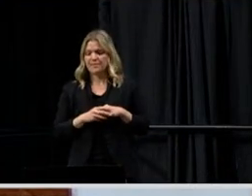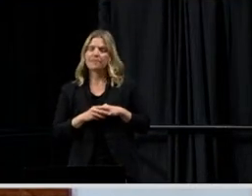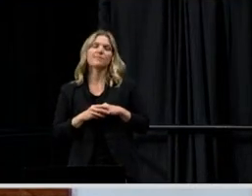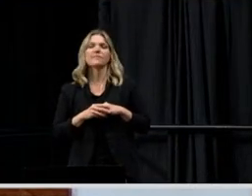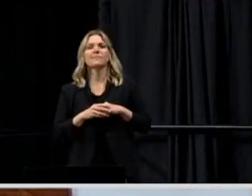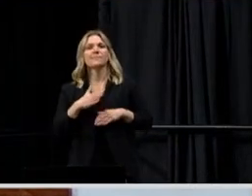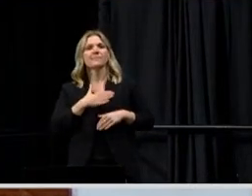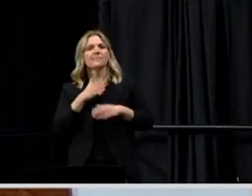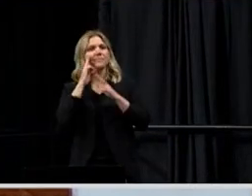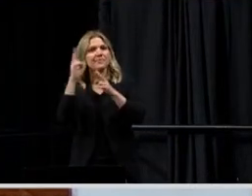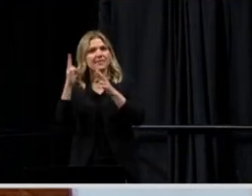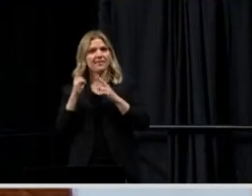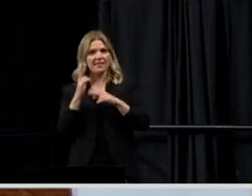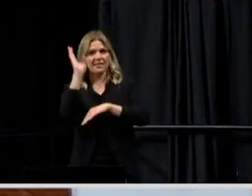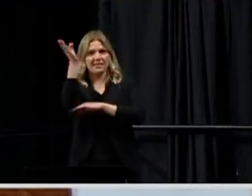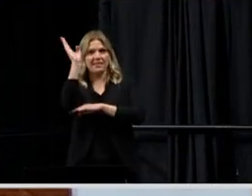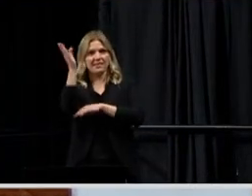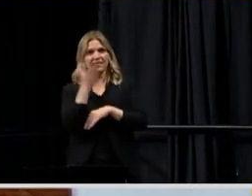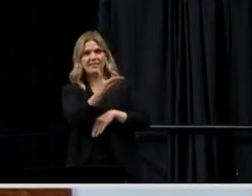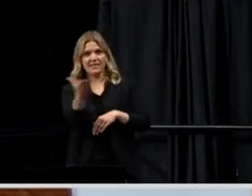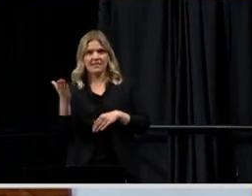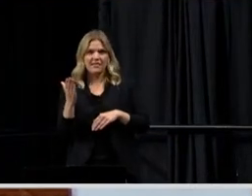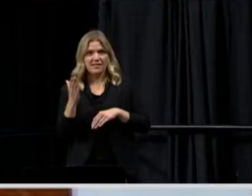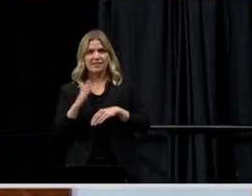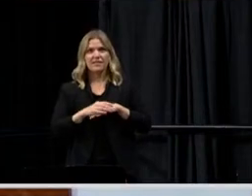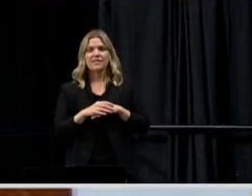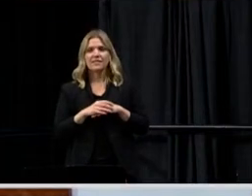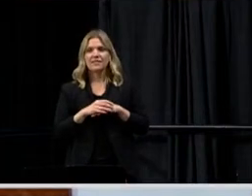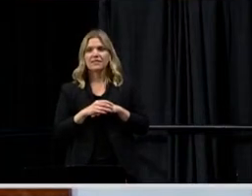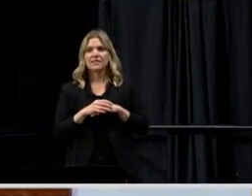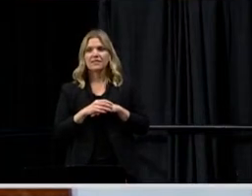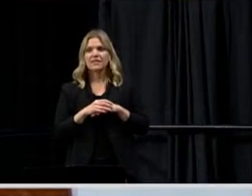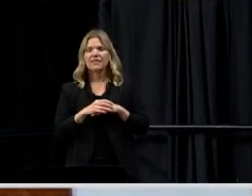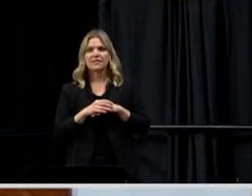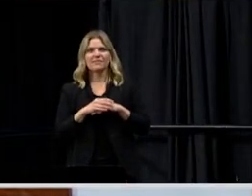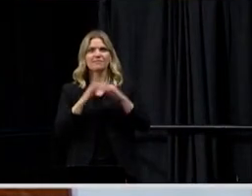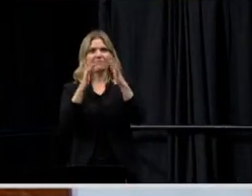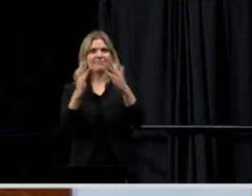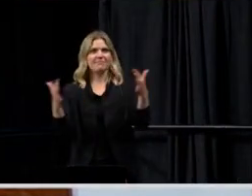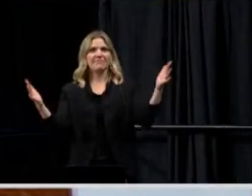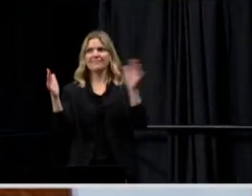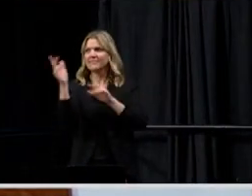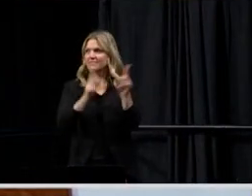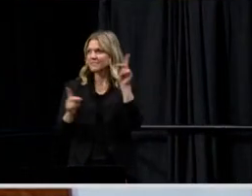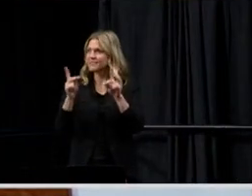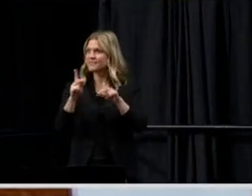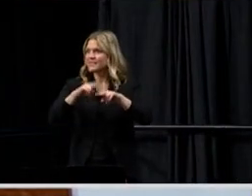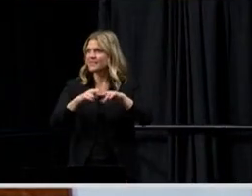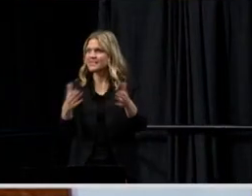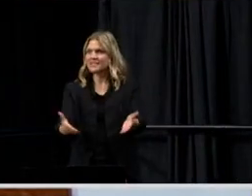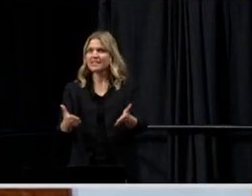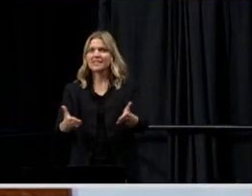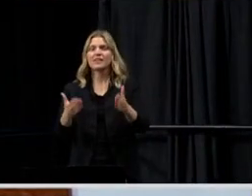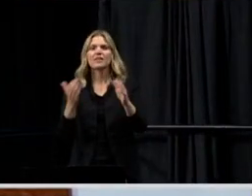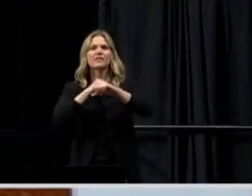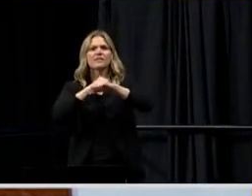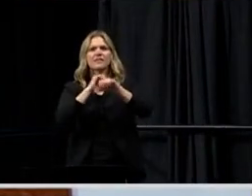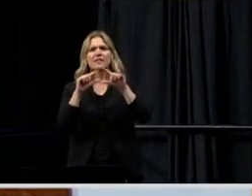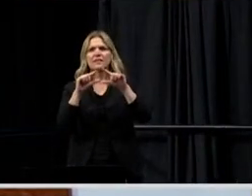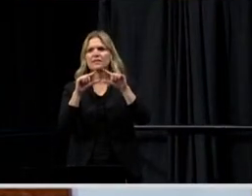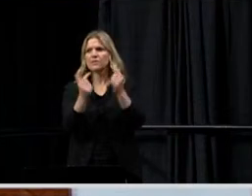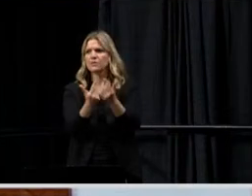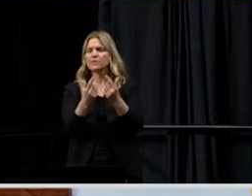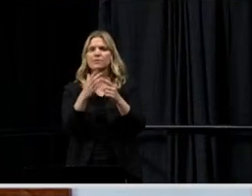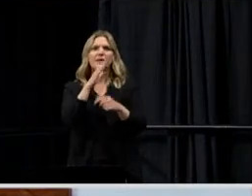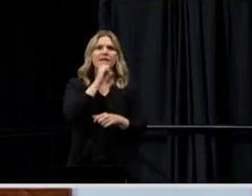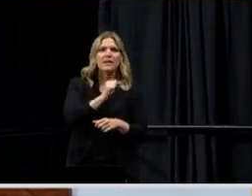It is my honor to speak before you today. What a diverse group of people sitting here, the Defender community, diverse in